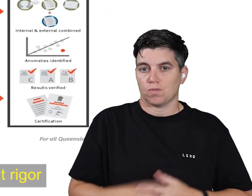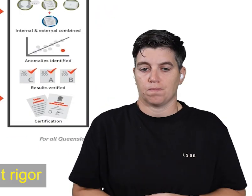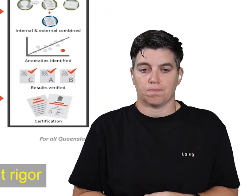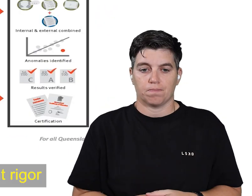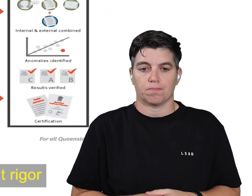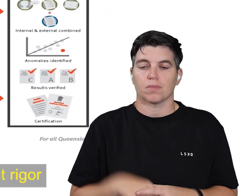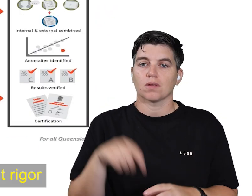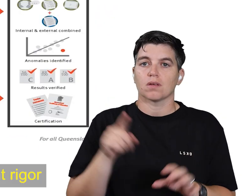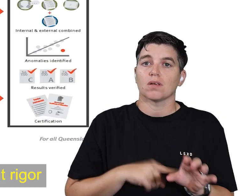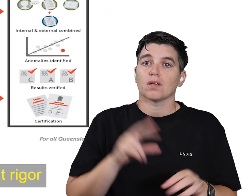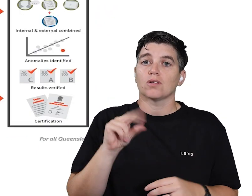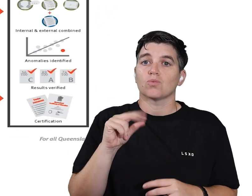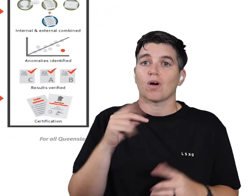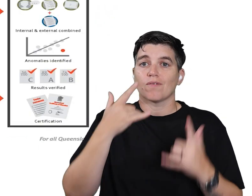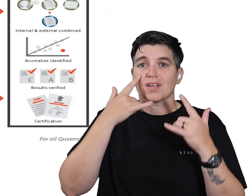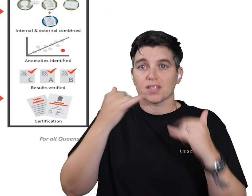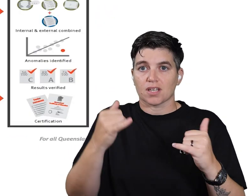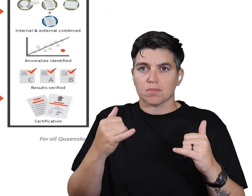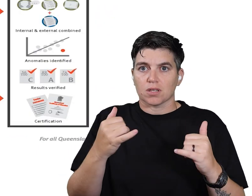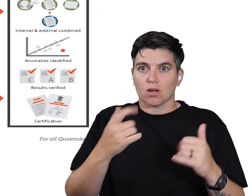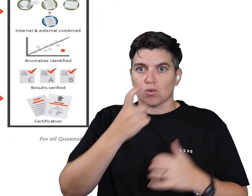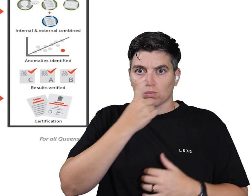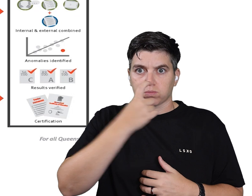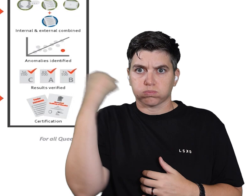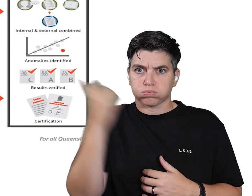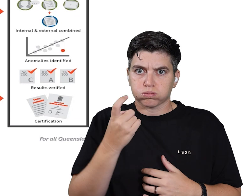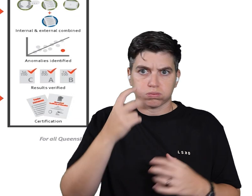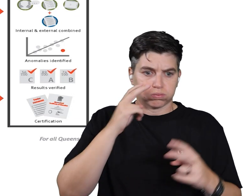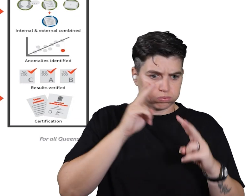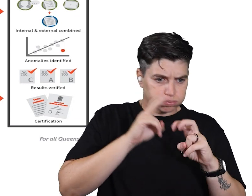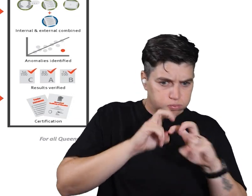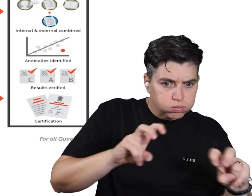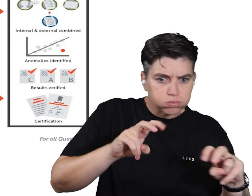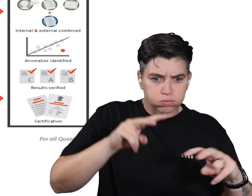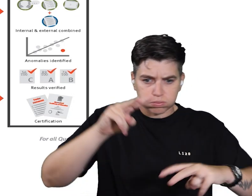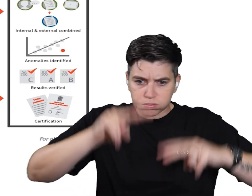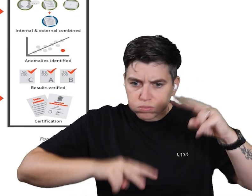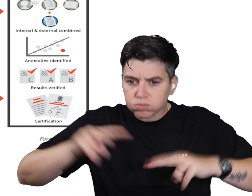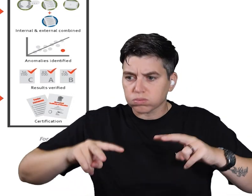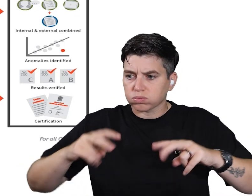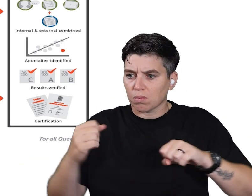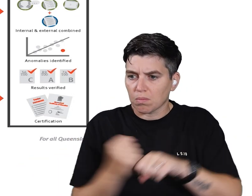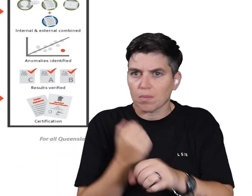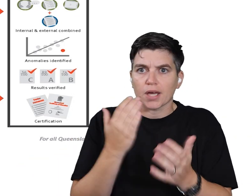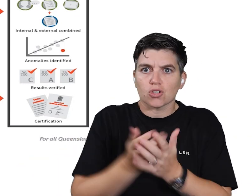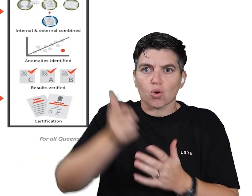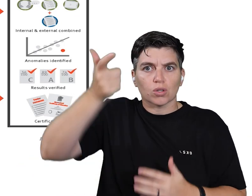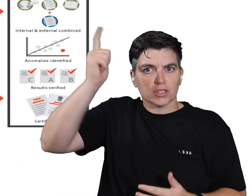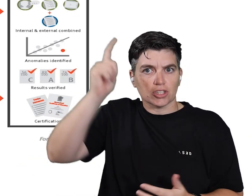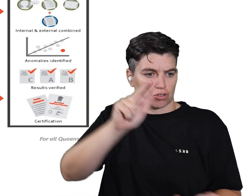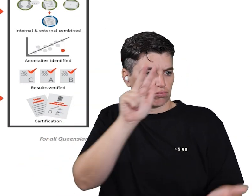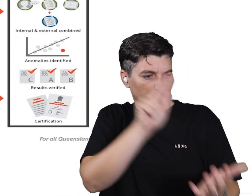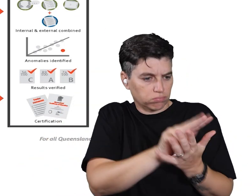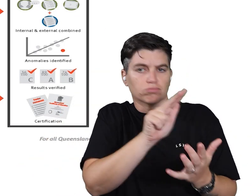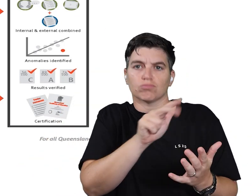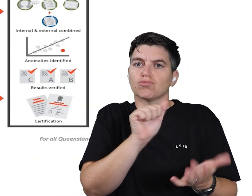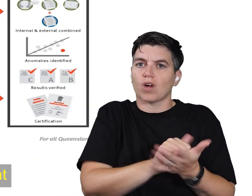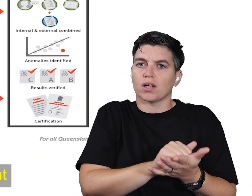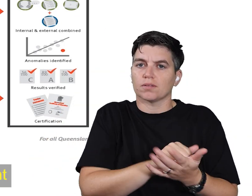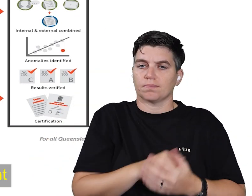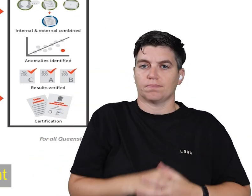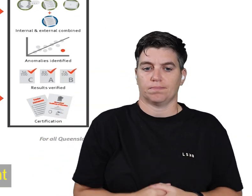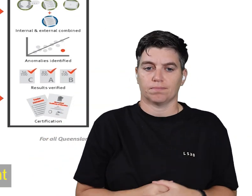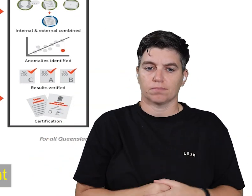results undergo significant rigour in moderation processes to confirm teacher judgments. Externally, the Queensland Curriculum